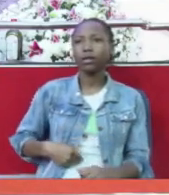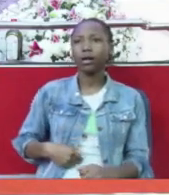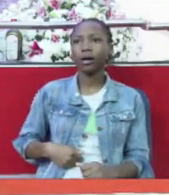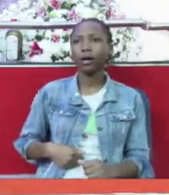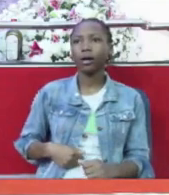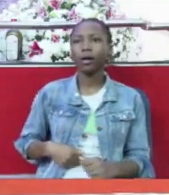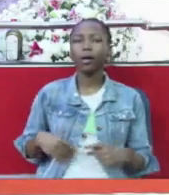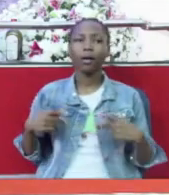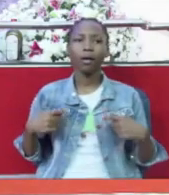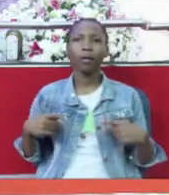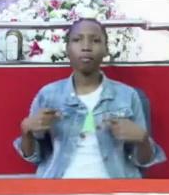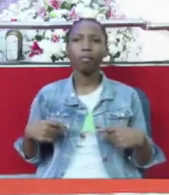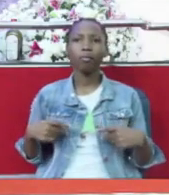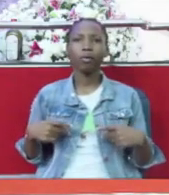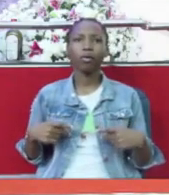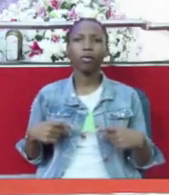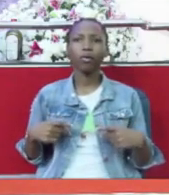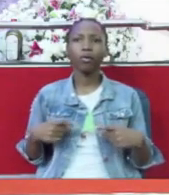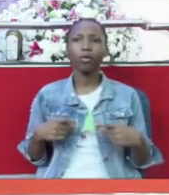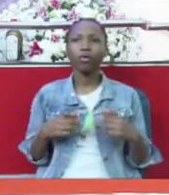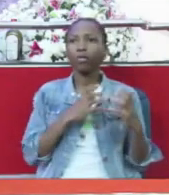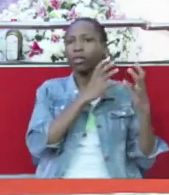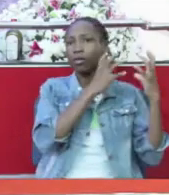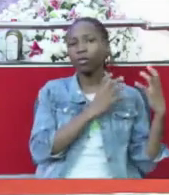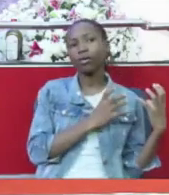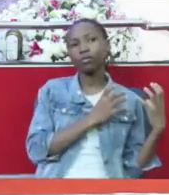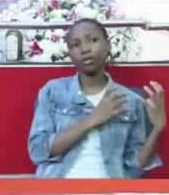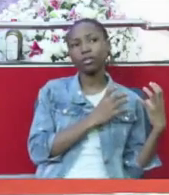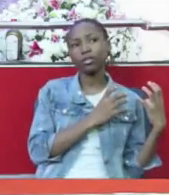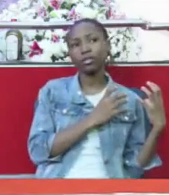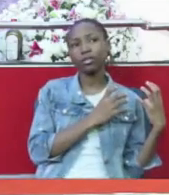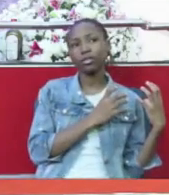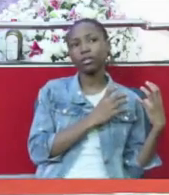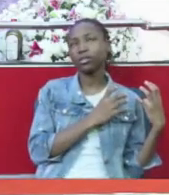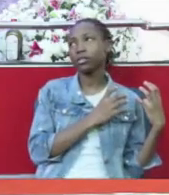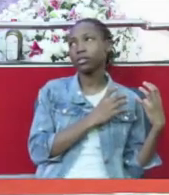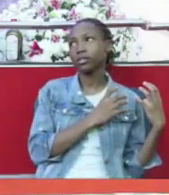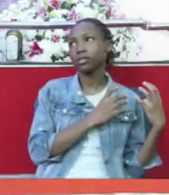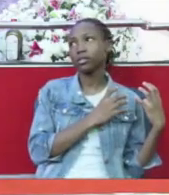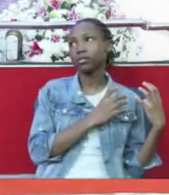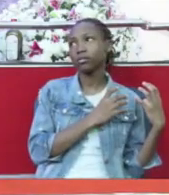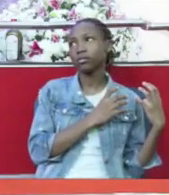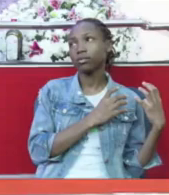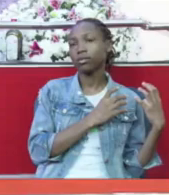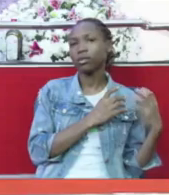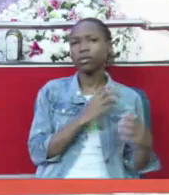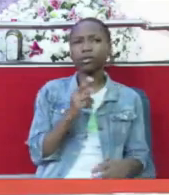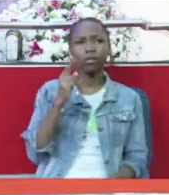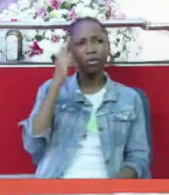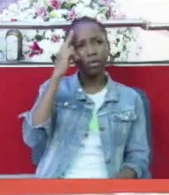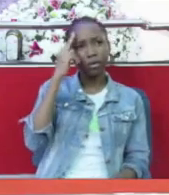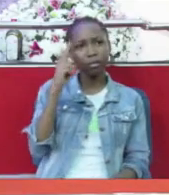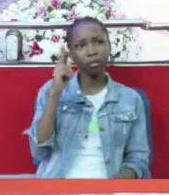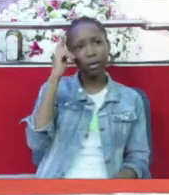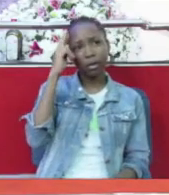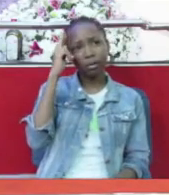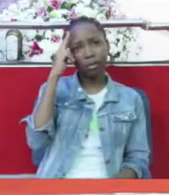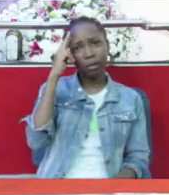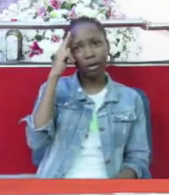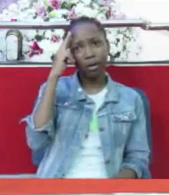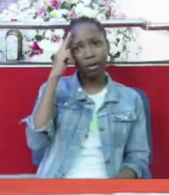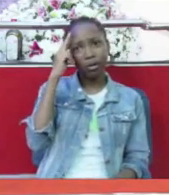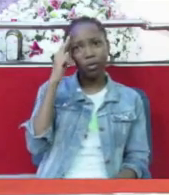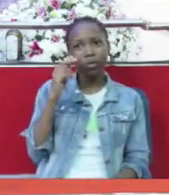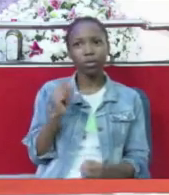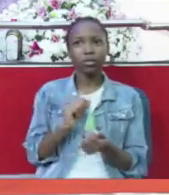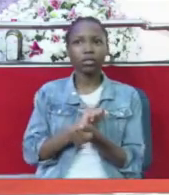tunaweza kuwa tunawekeza silaha zetu kwao ambazo hawawezi kuzitumia? You remember what Saul did when David volunteered? Unajua kile ambacho Saul alifanya wakati